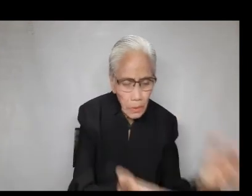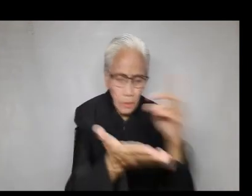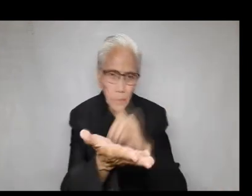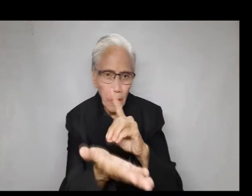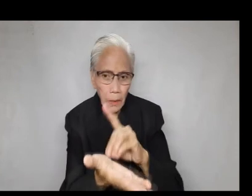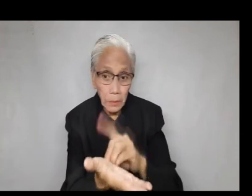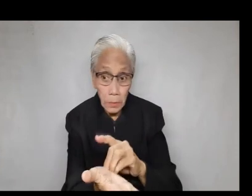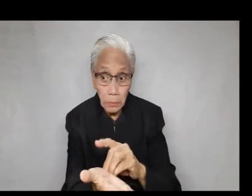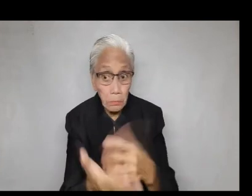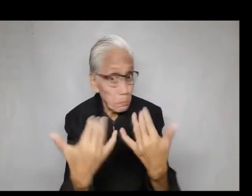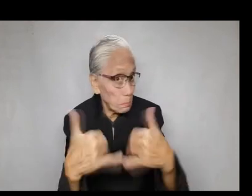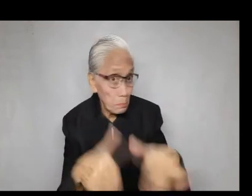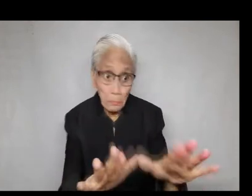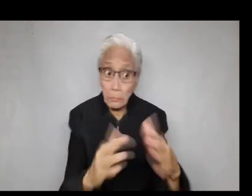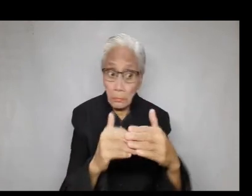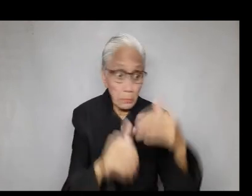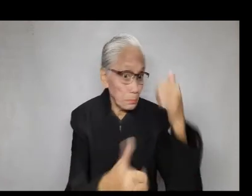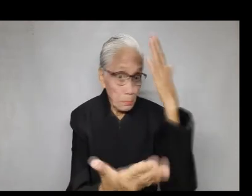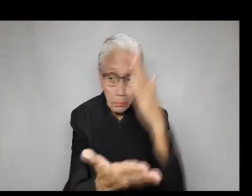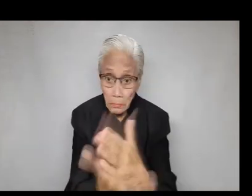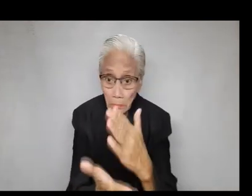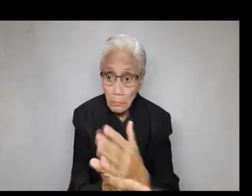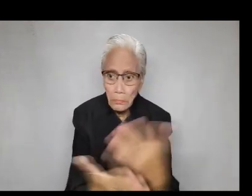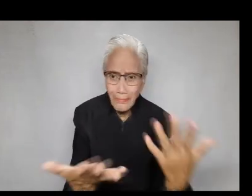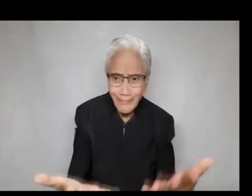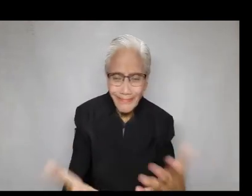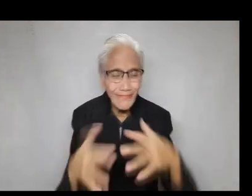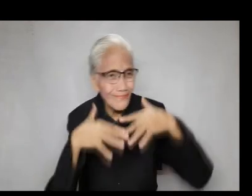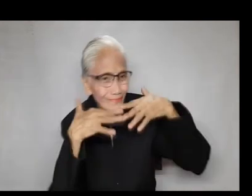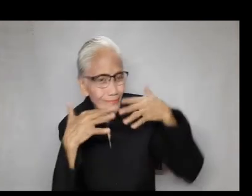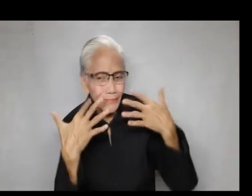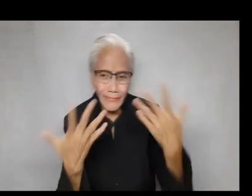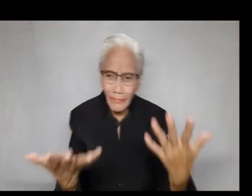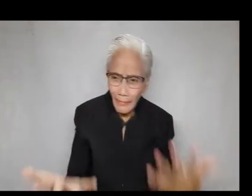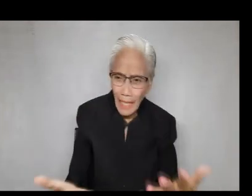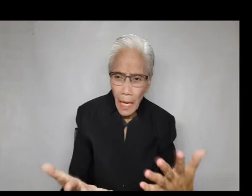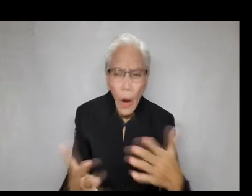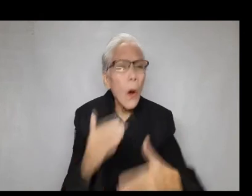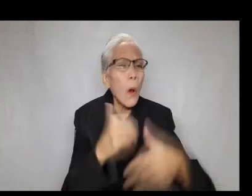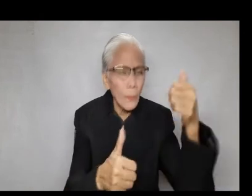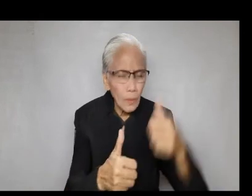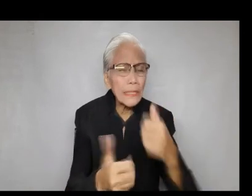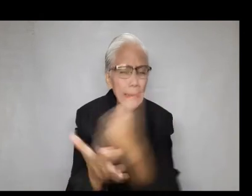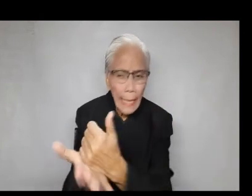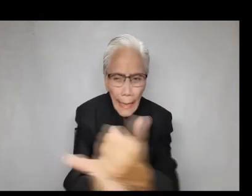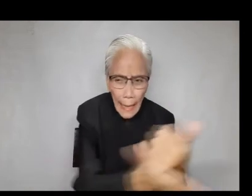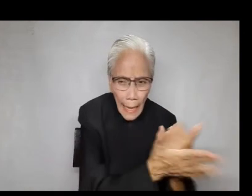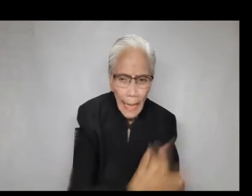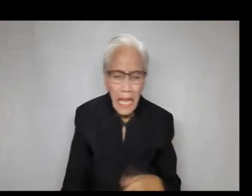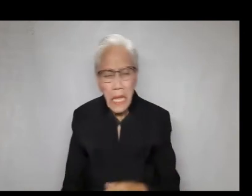grassing. A lot of people almost helped her. One almost cooked for her. Another almost brought her to a